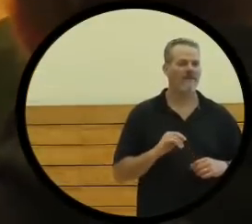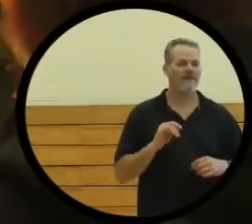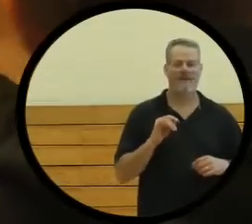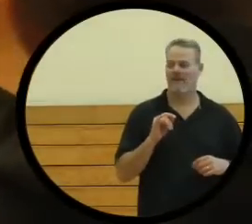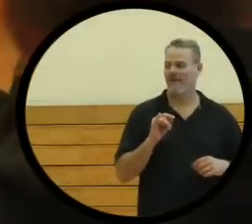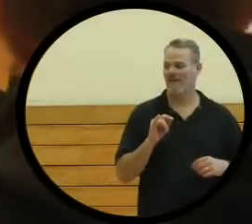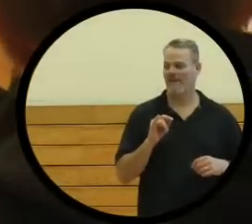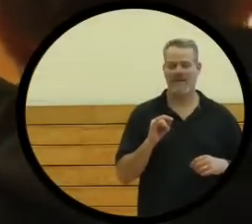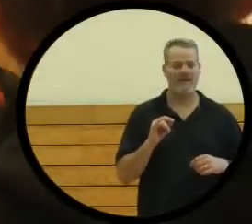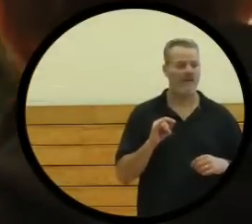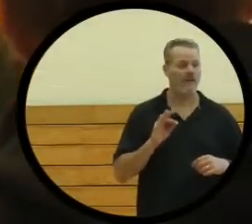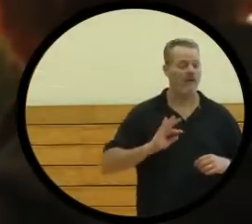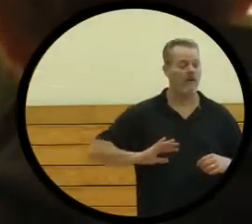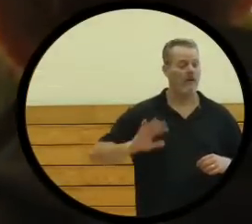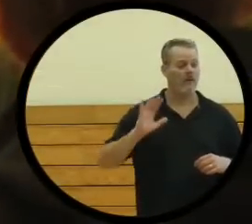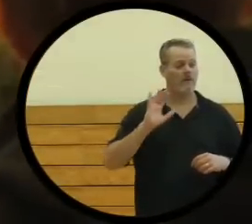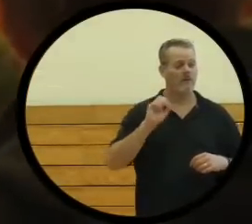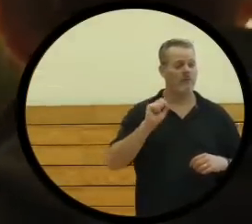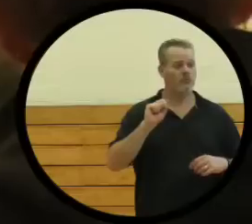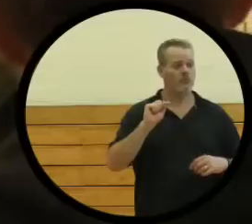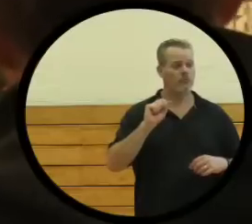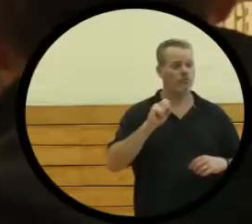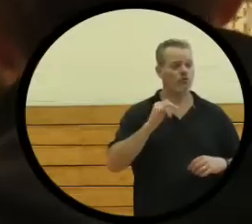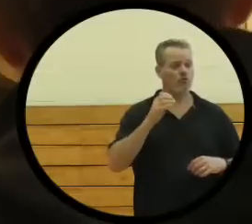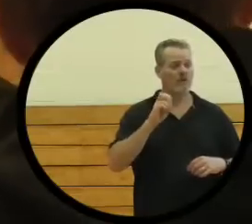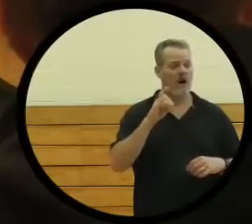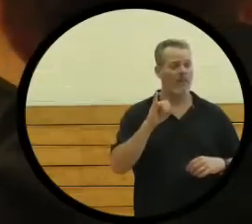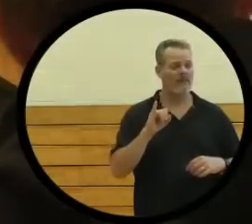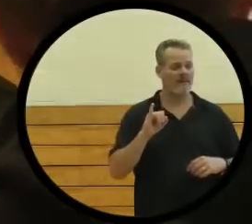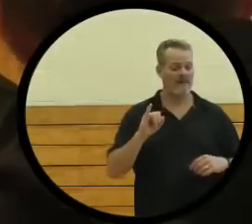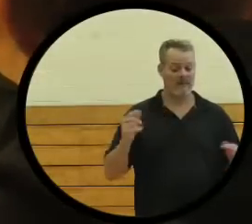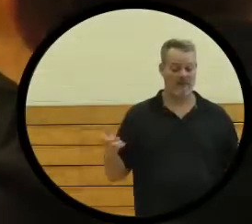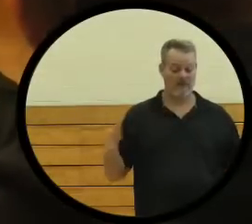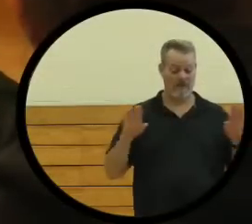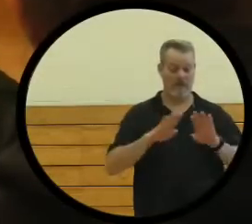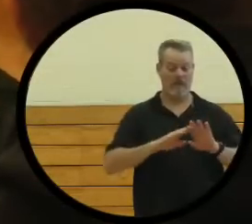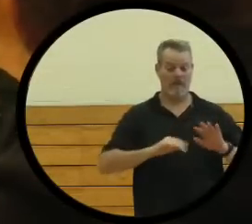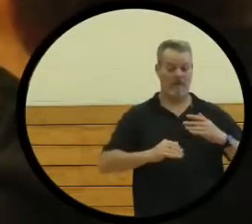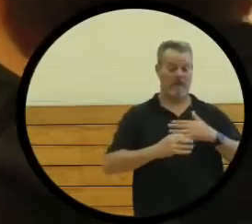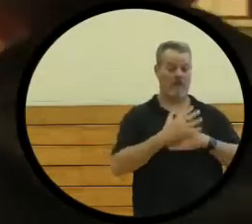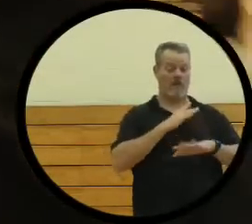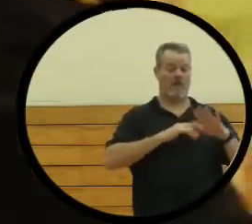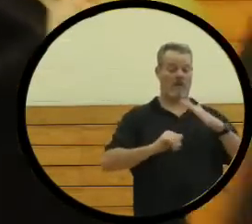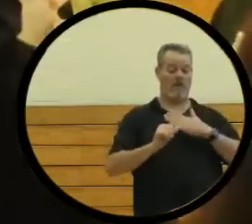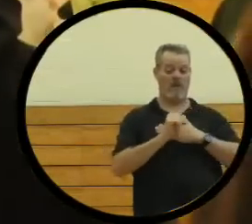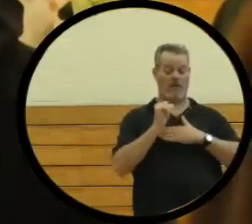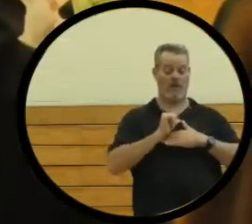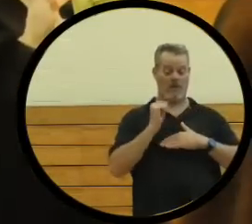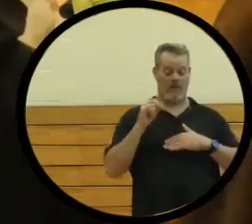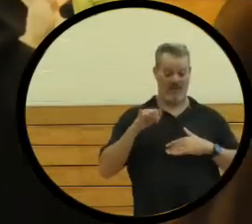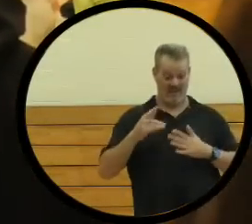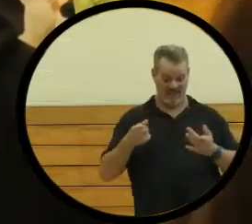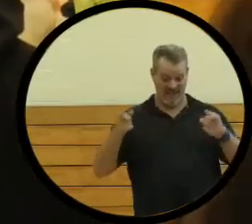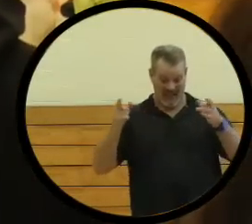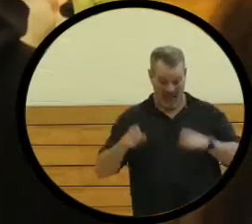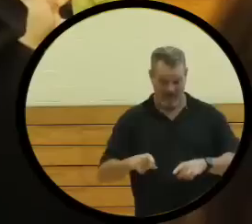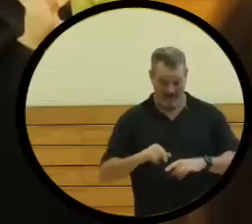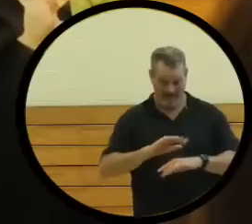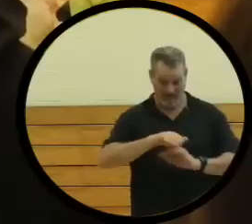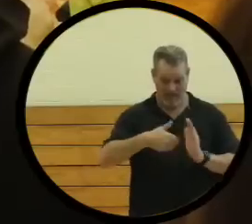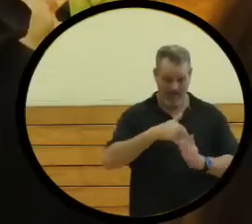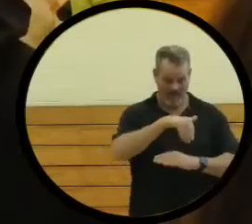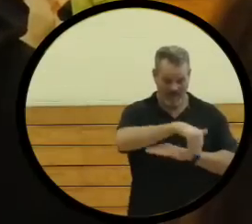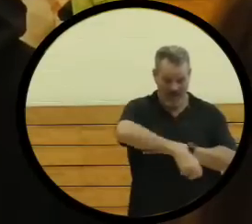police evacuation areas. So they came like down the neighborhoods with sirens. If this thing comes in the middle of the night to